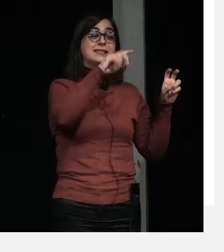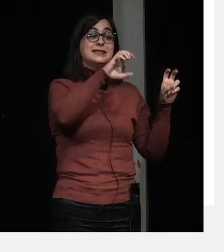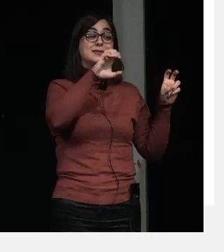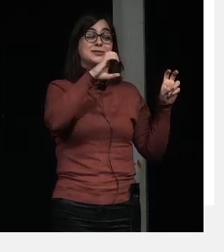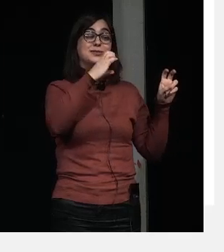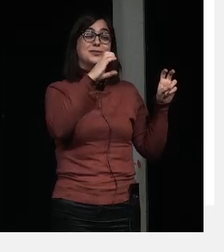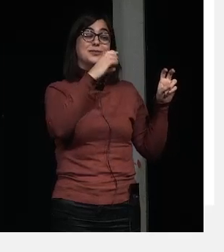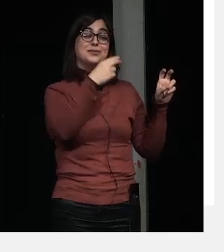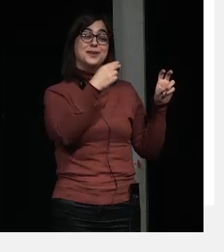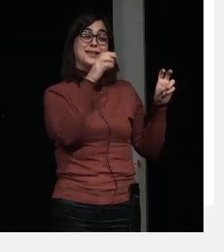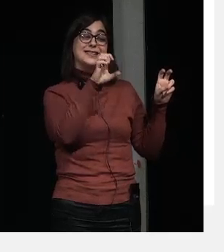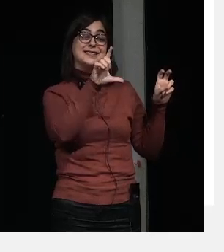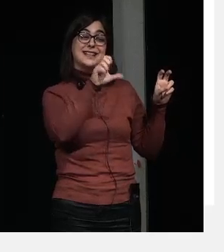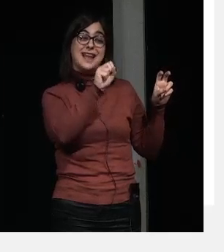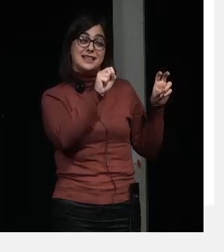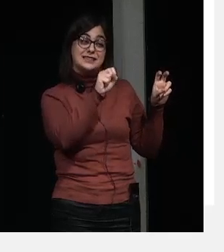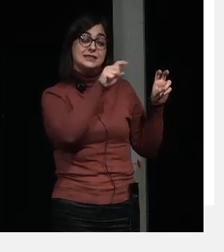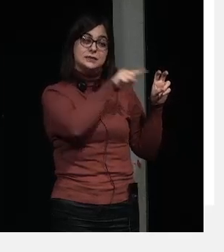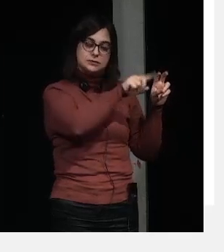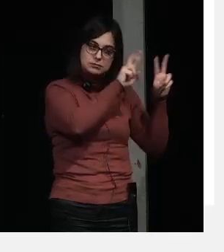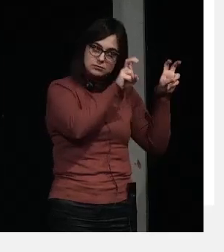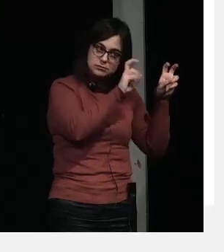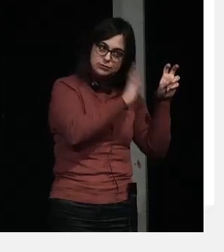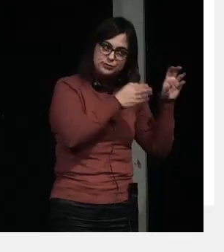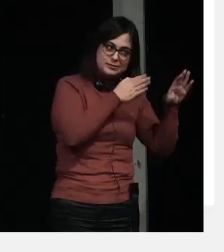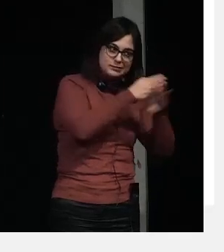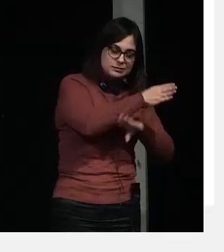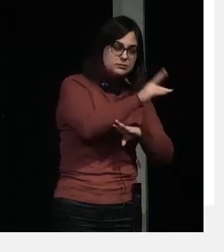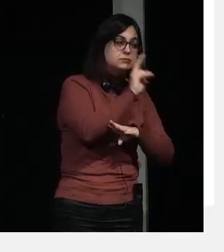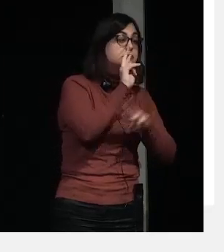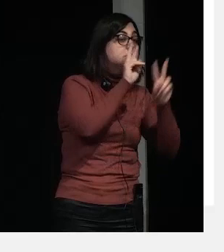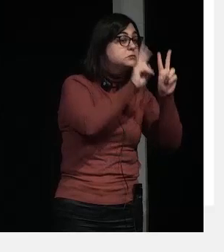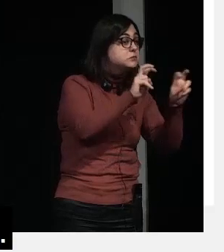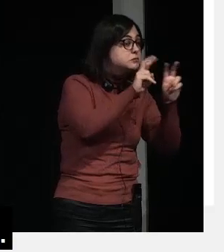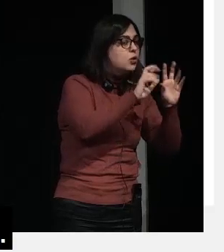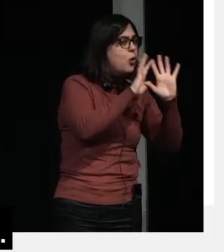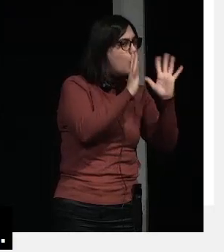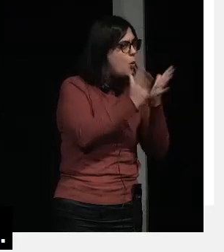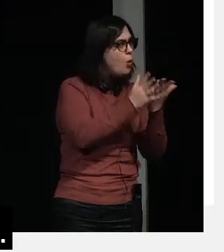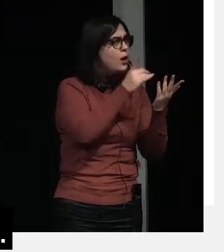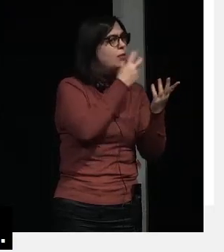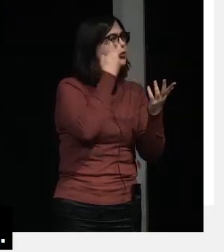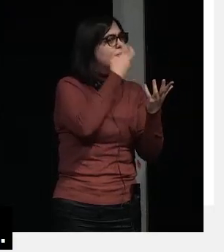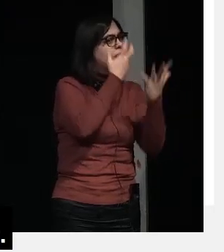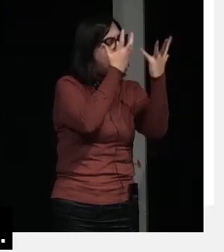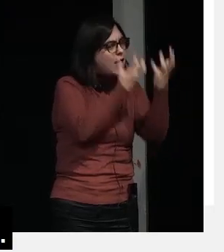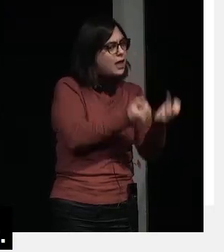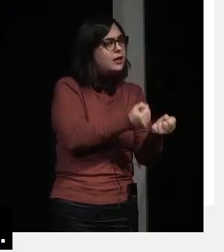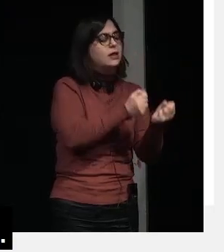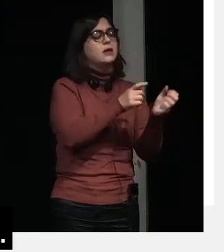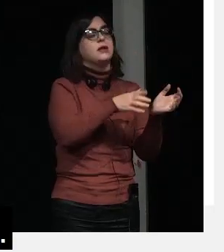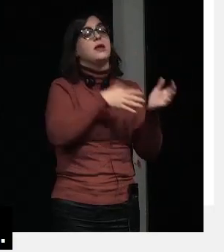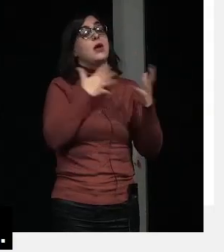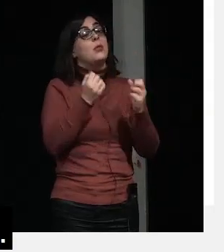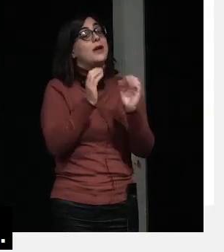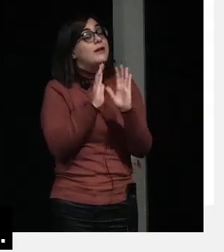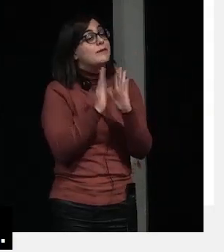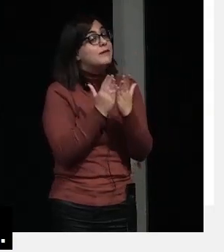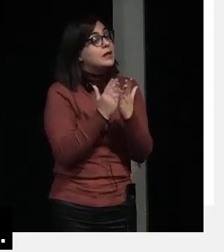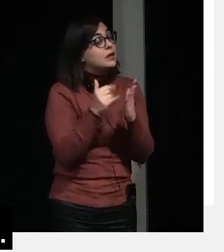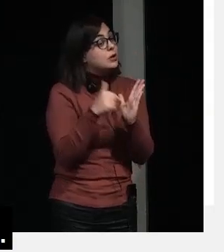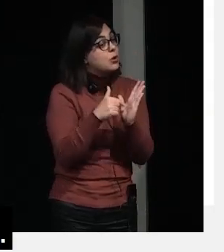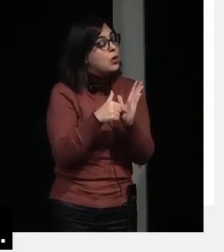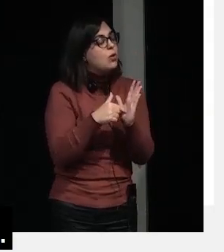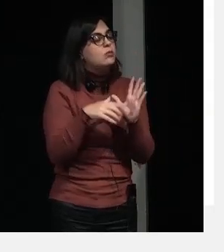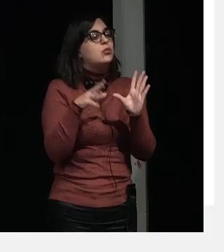speechless.dma.org. There's a virtual tour of the exhibition that we did. We did a book that was really about the kind of leading up to